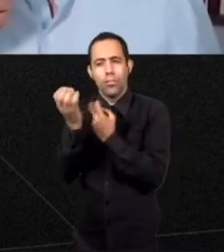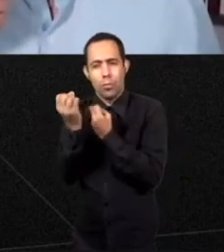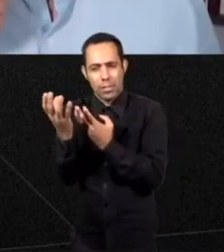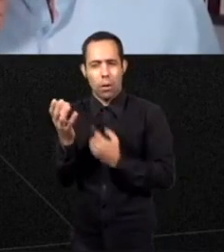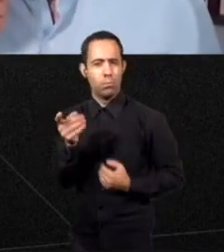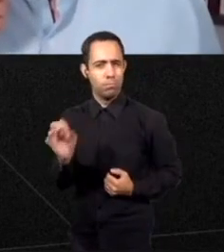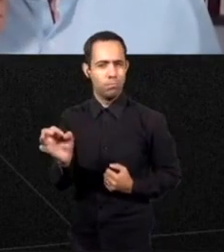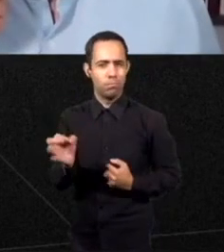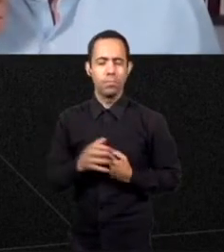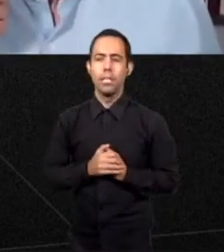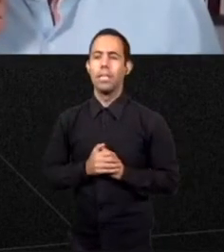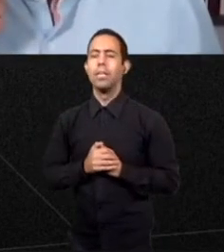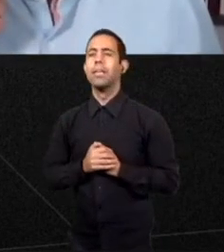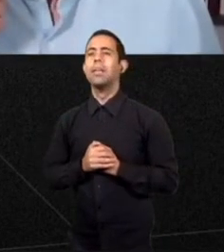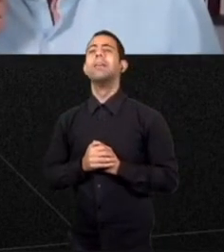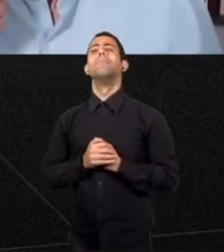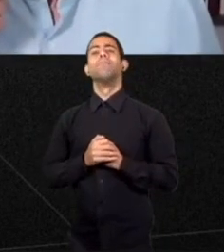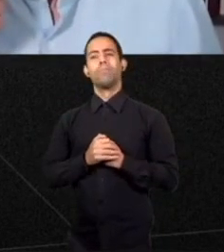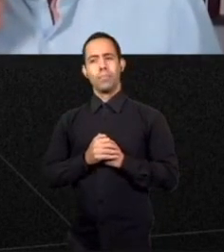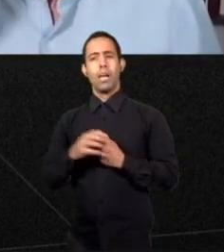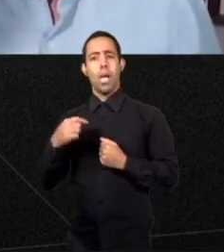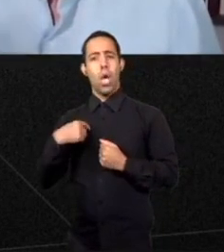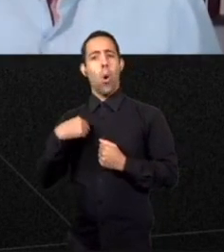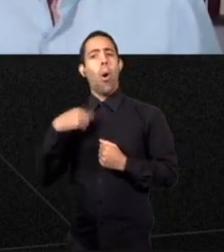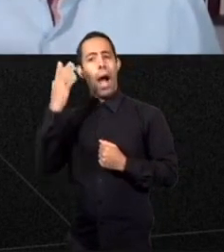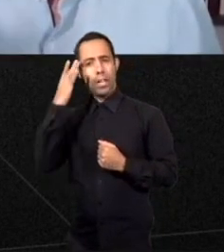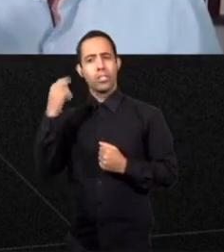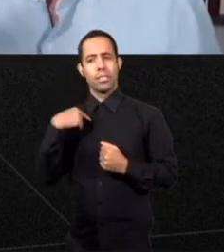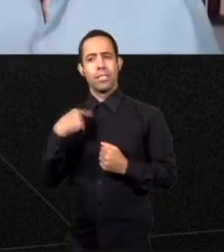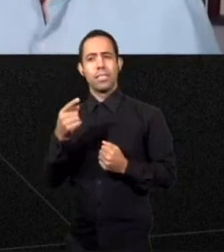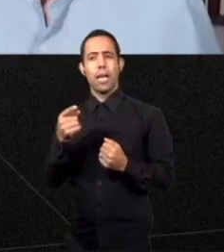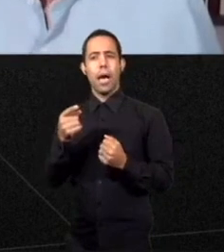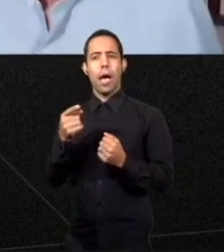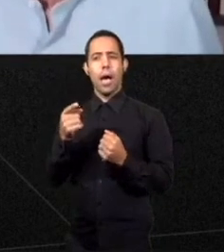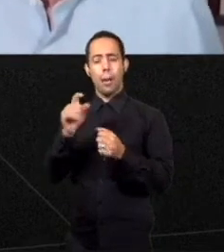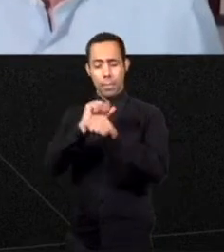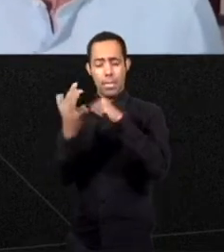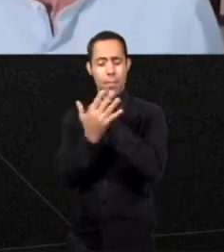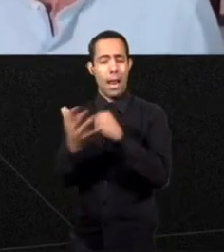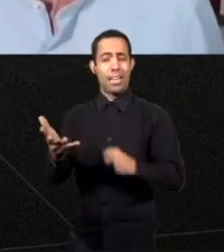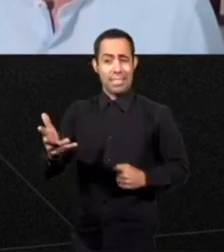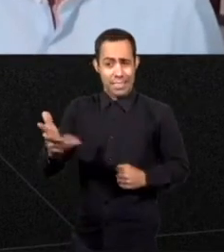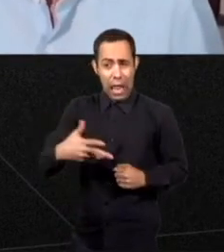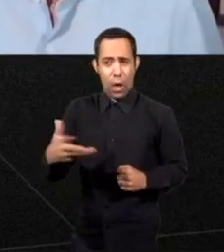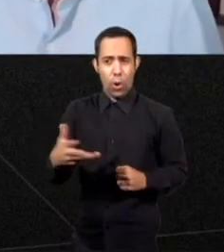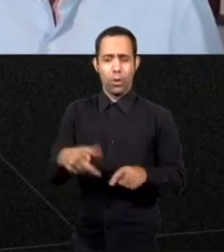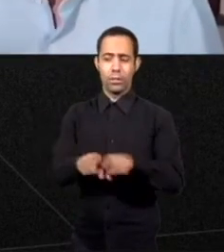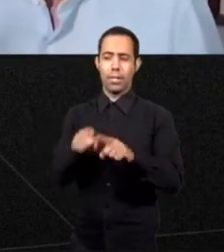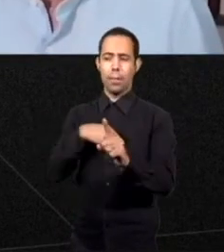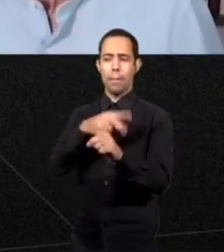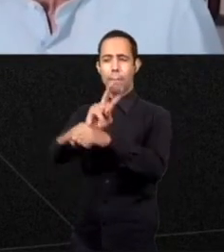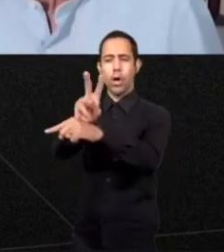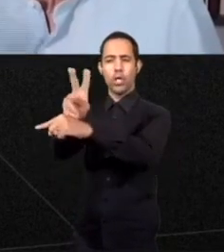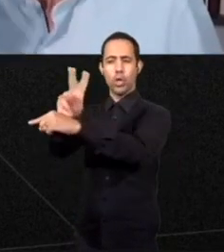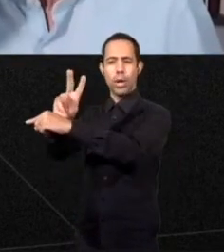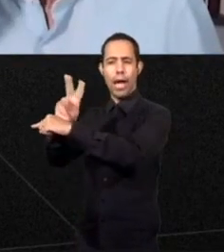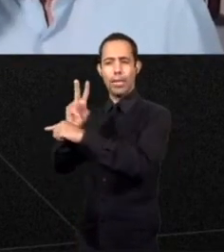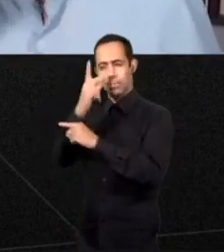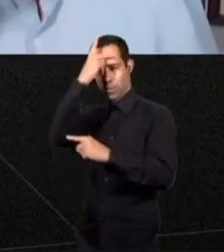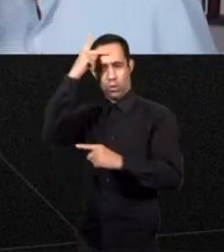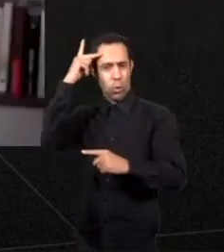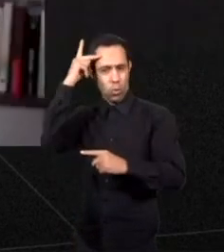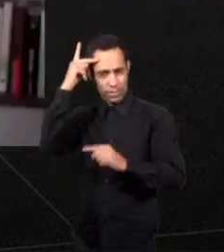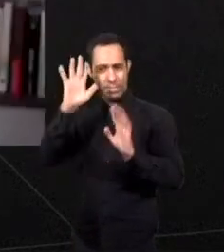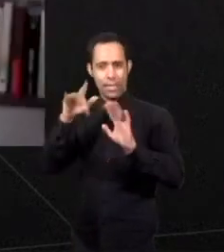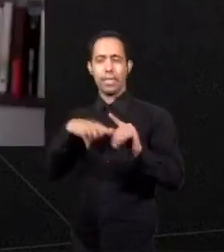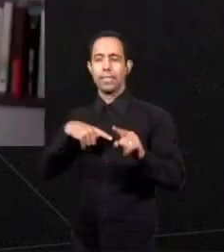I think the pandemic has accelerated this process of surveying, monitoring people with digital means. I'm